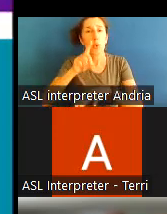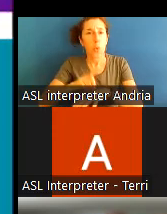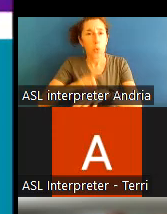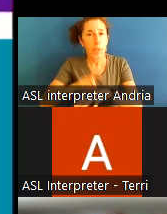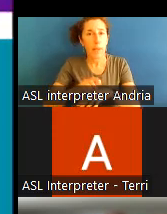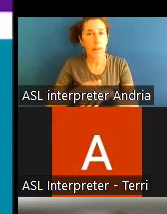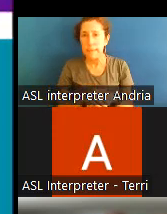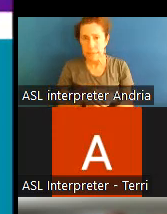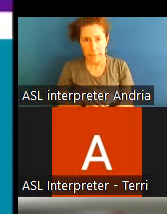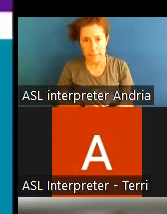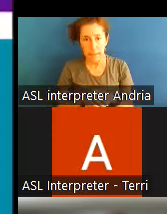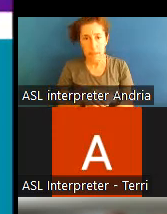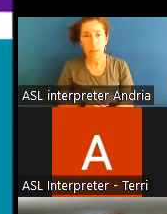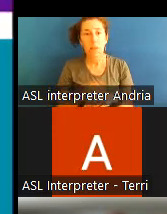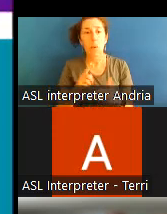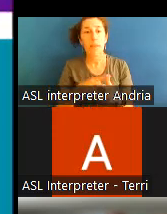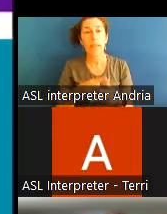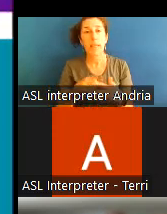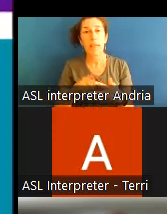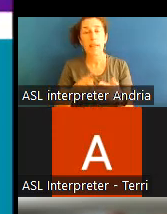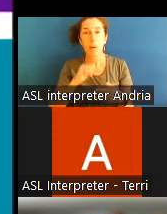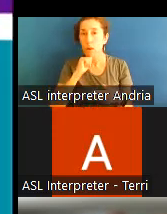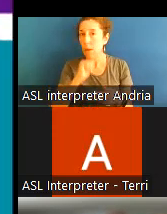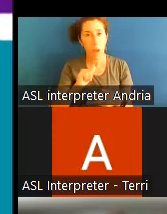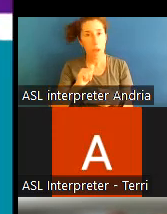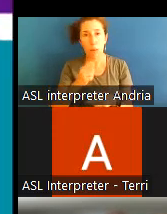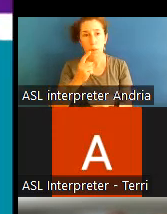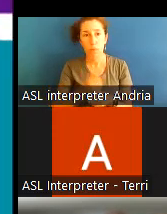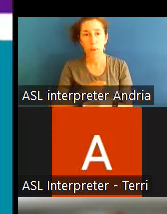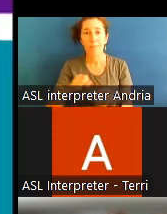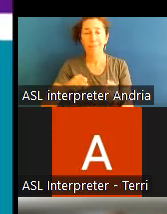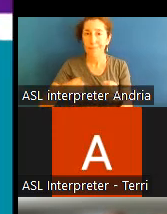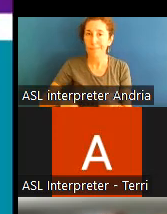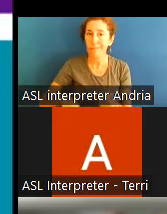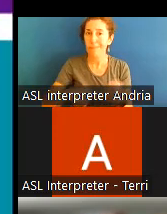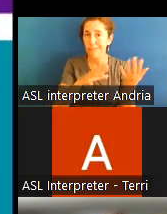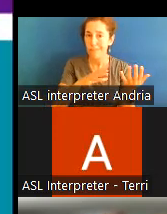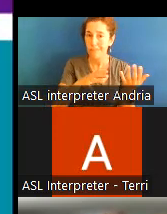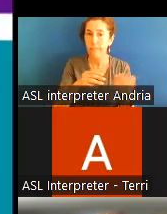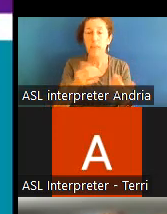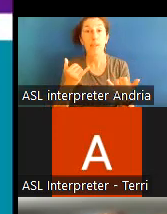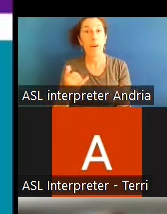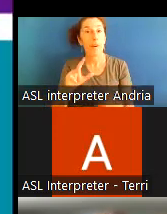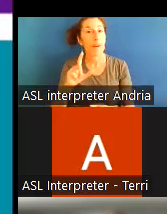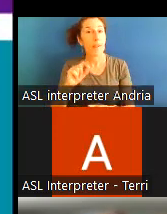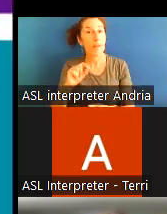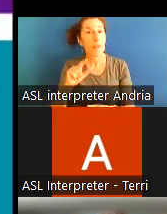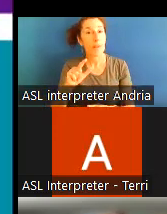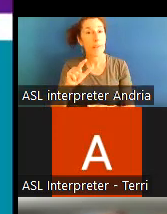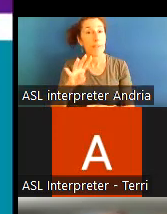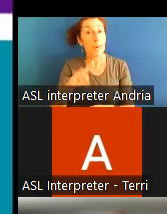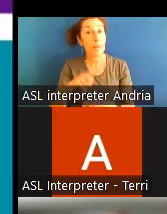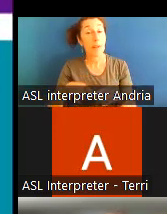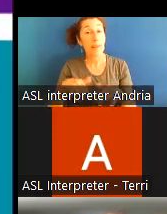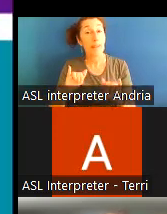Take a moment, let it, kind of have to think and try to remember we're in 2024 and people are still saying this type of